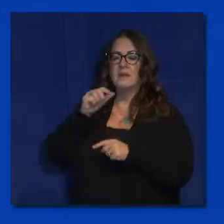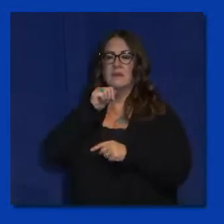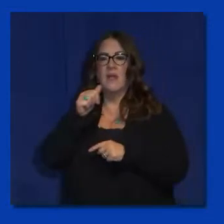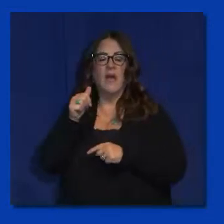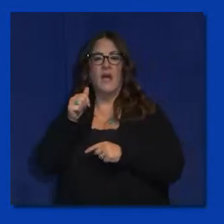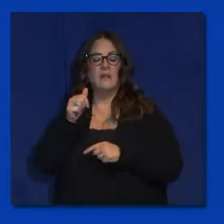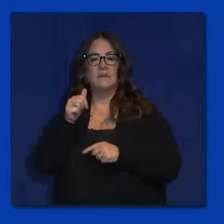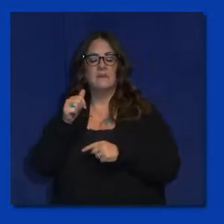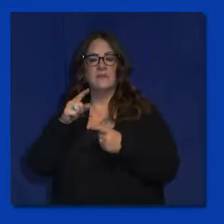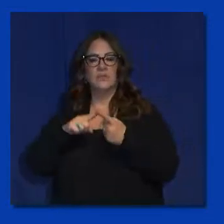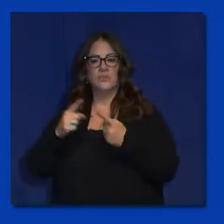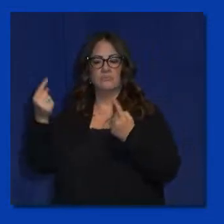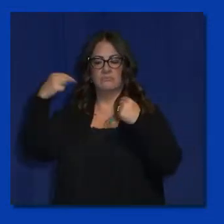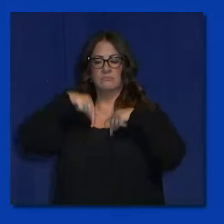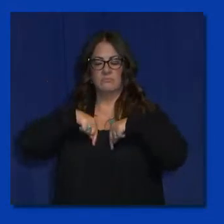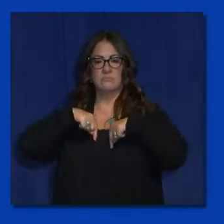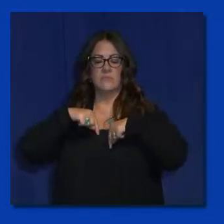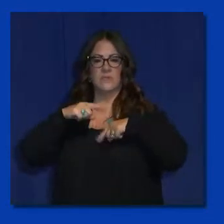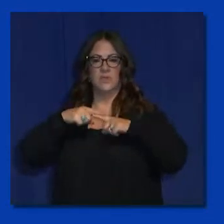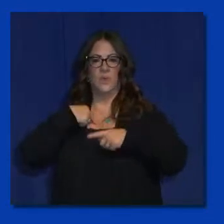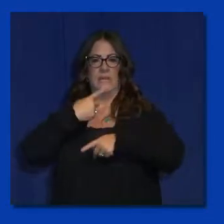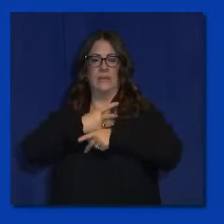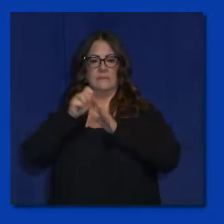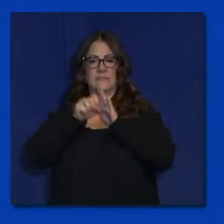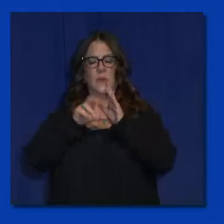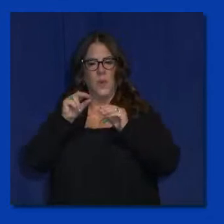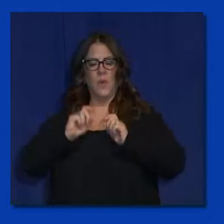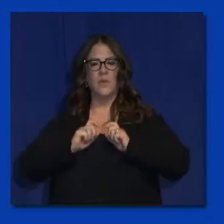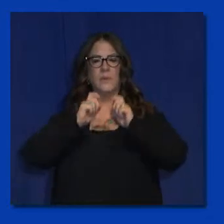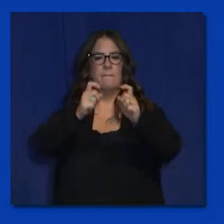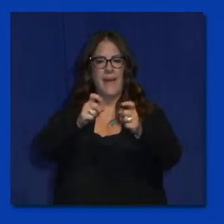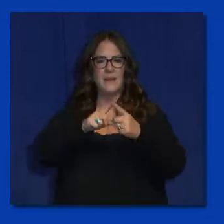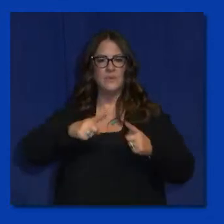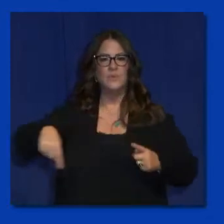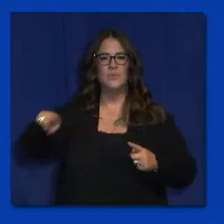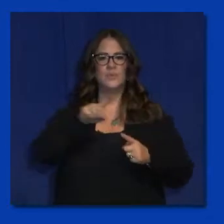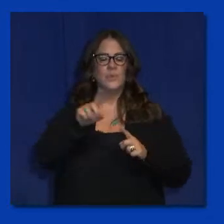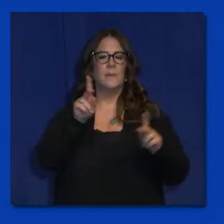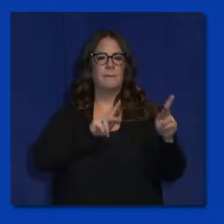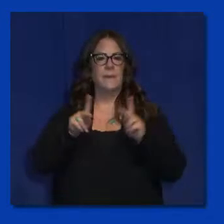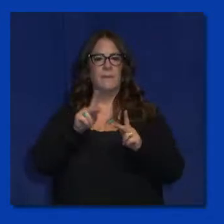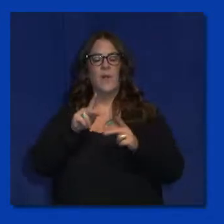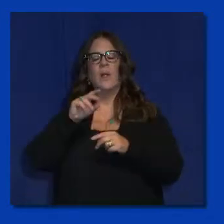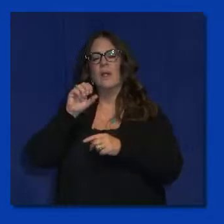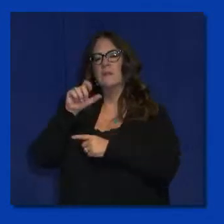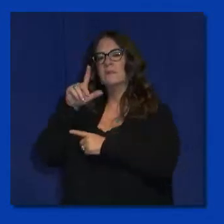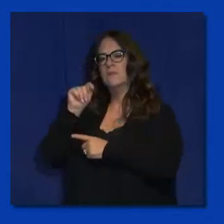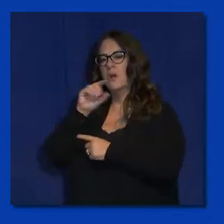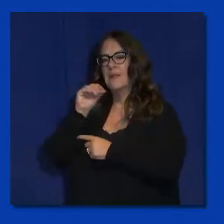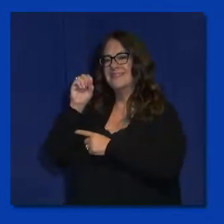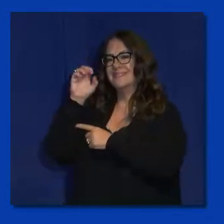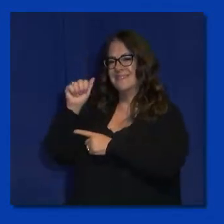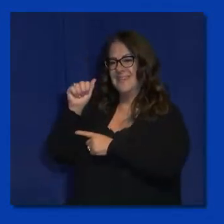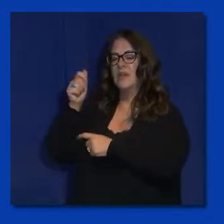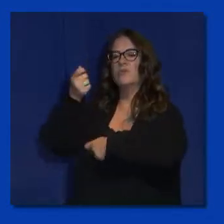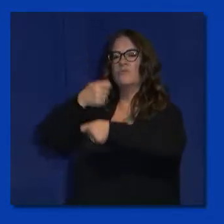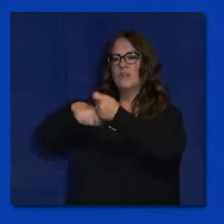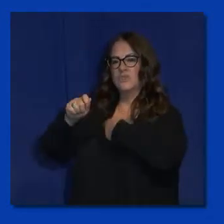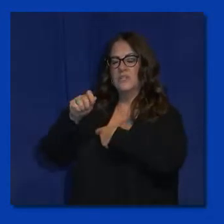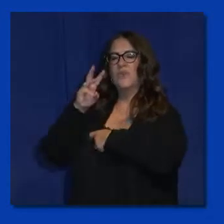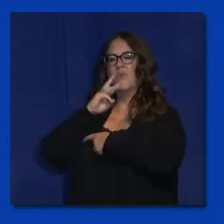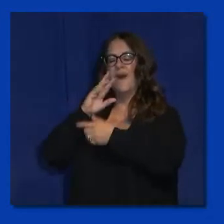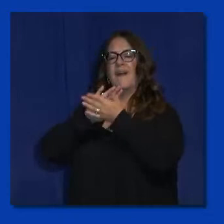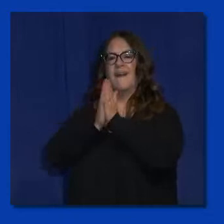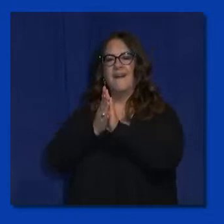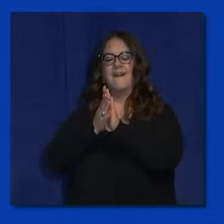directly to the locals, right back into the community, and the rest comes back specifically to Salton Sea restoration, ongoing support to deal with